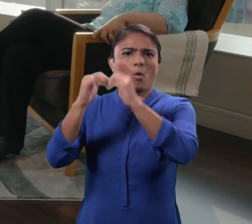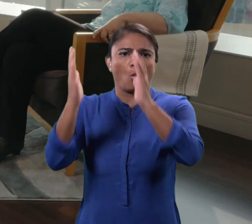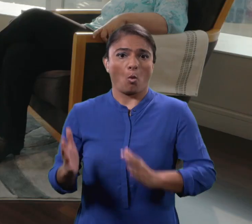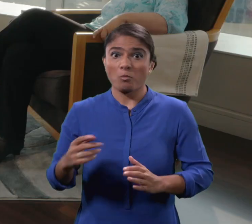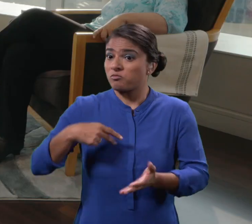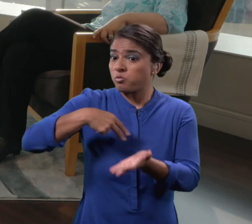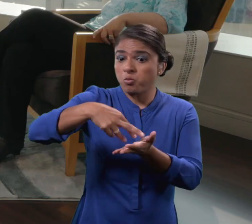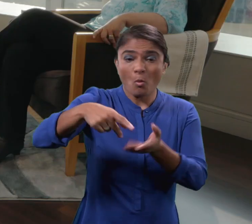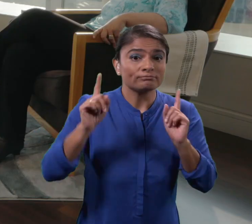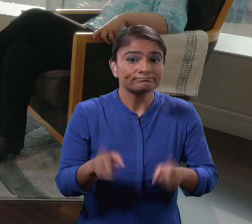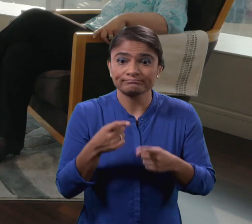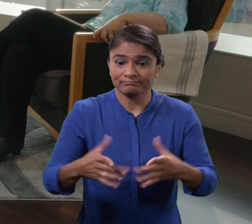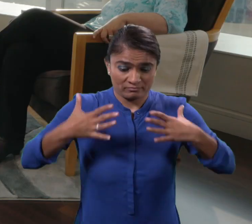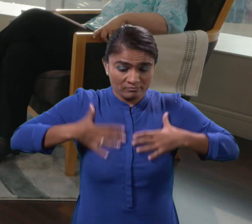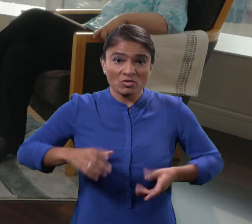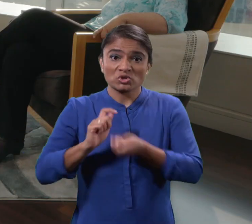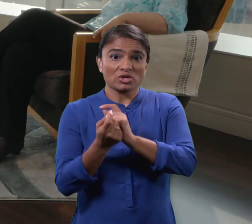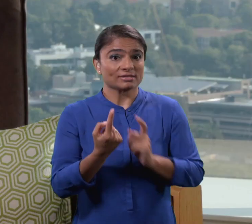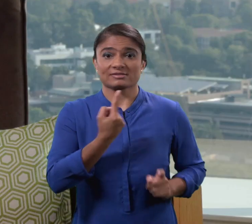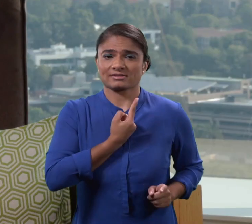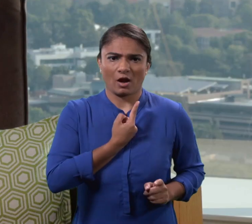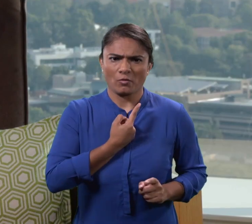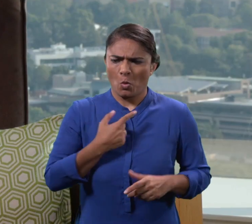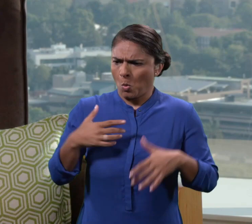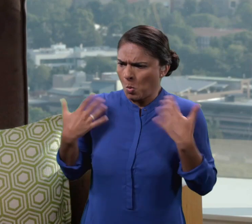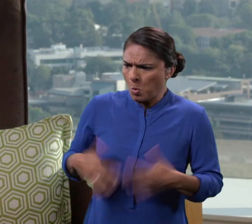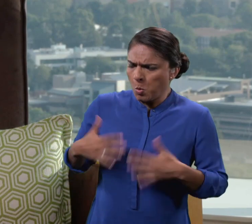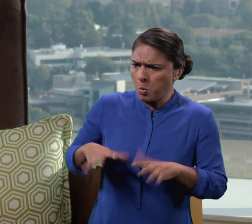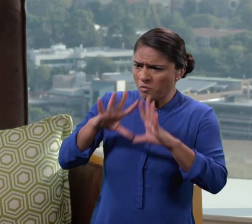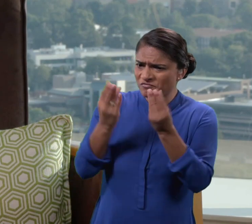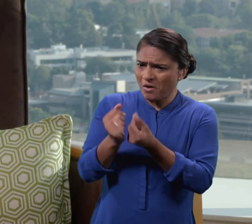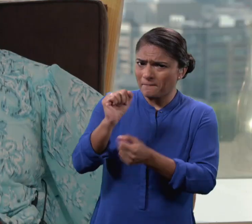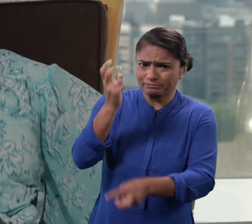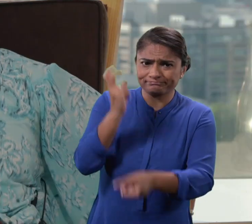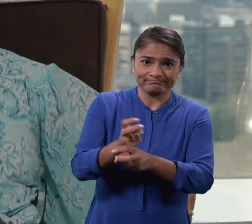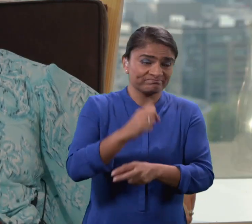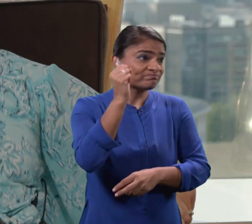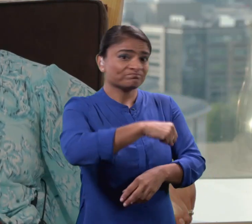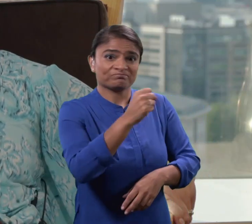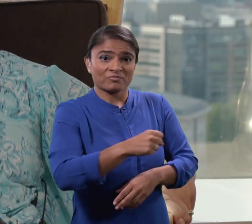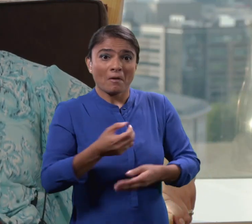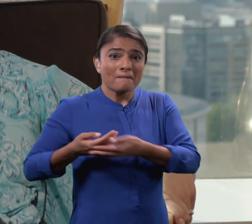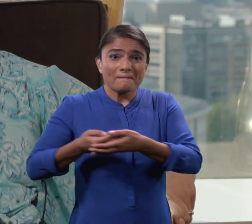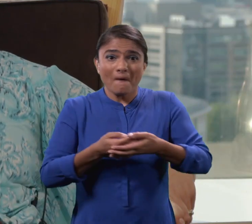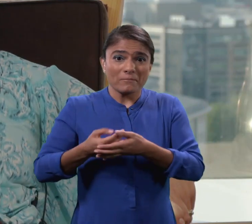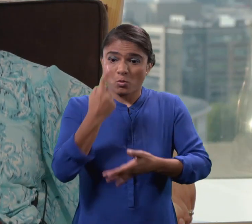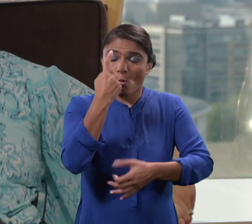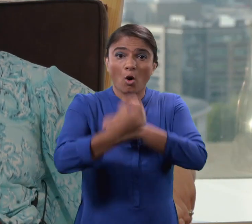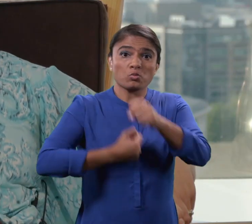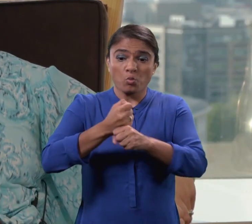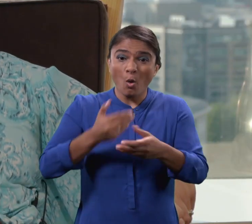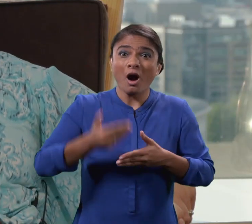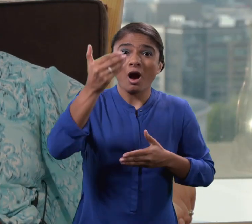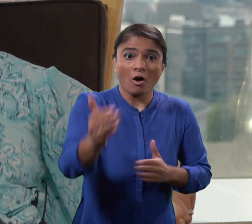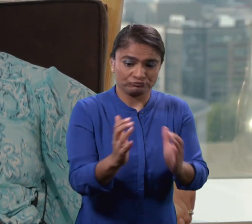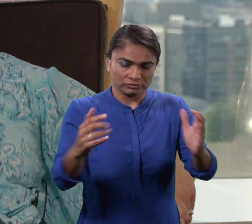able to walk, talk, feed myself or dress myself. That must have been really tough for your parents. Yeah, I was actually operated about a year